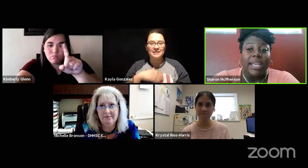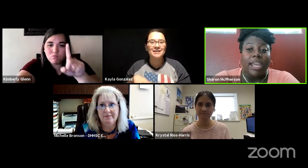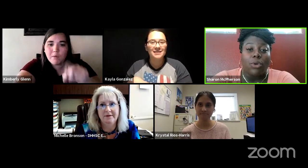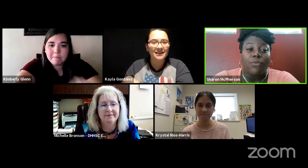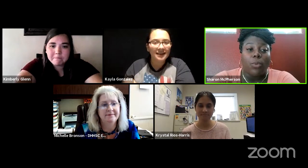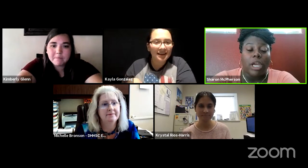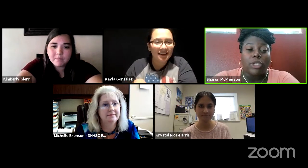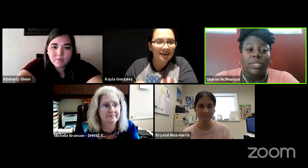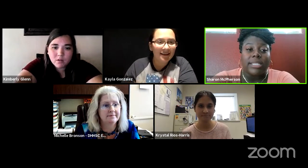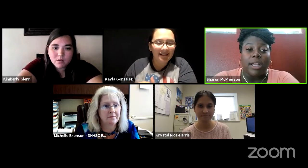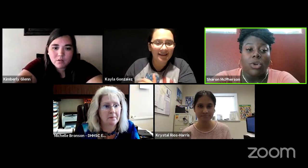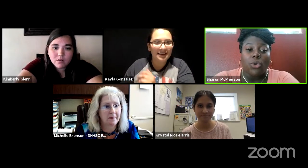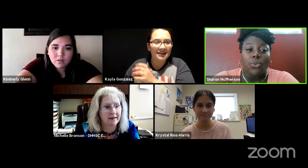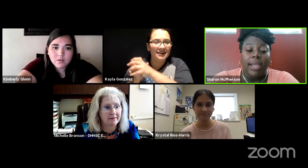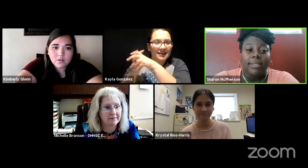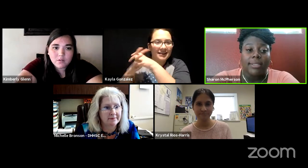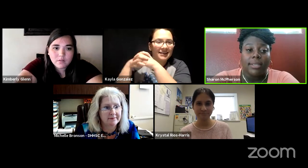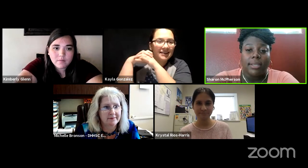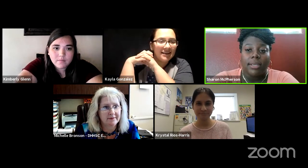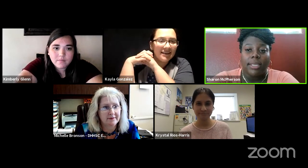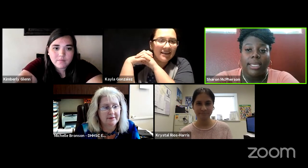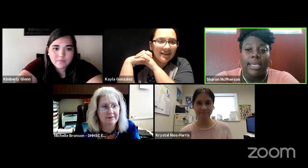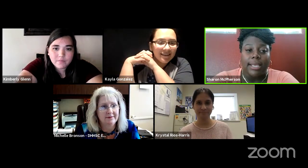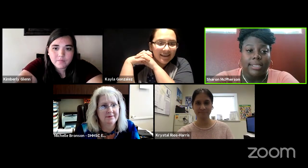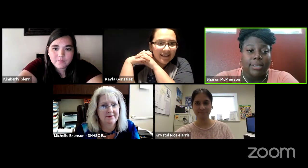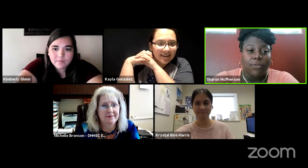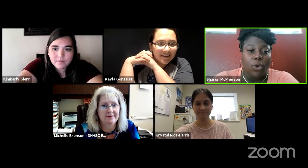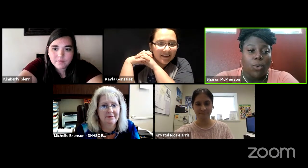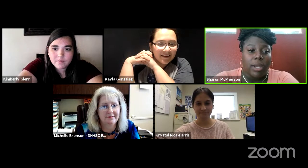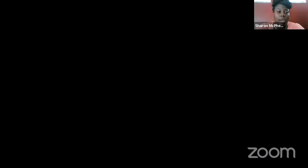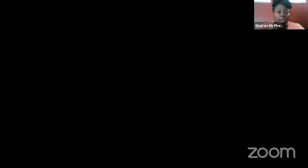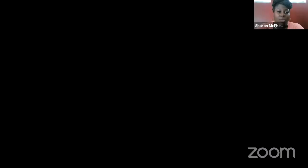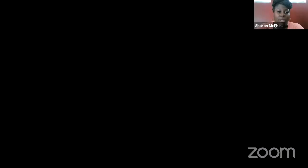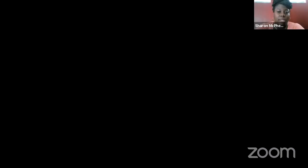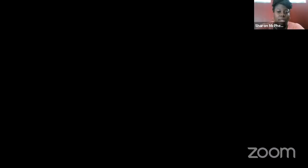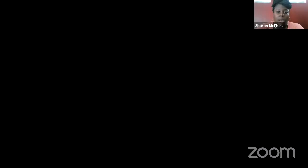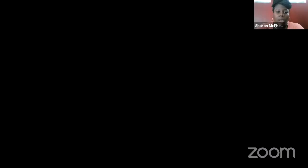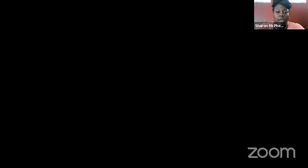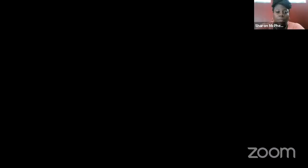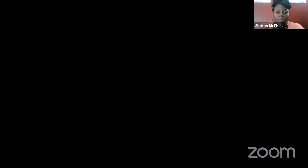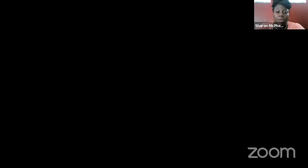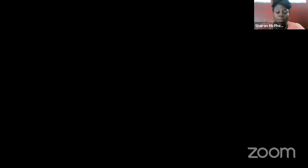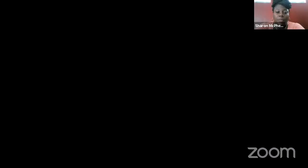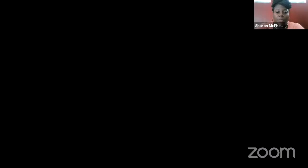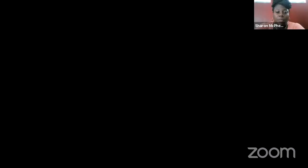You want that category for 100, is that correct? Yes, for 100.